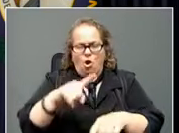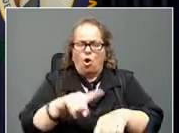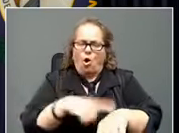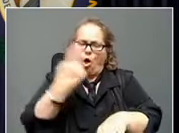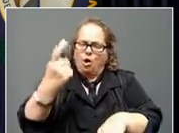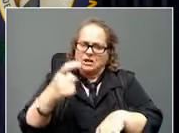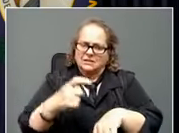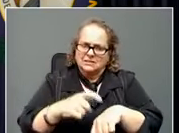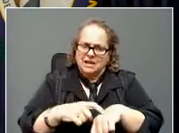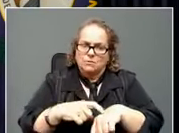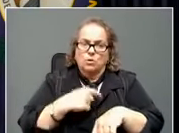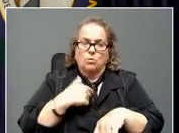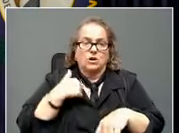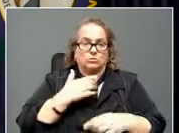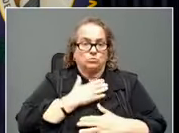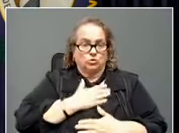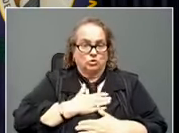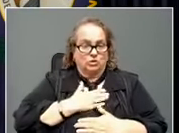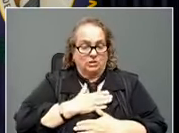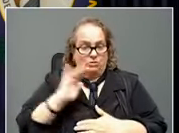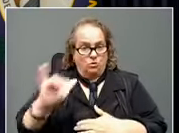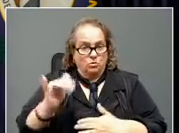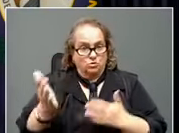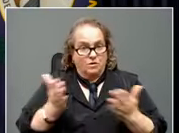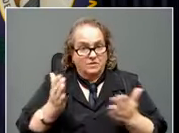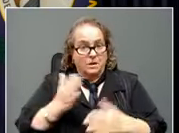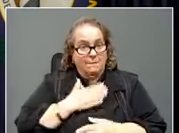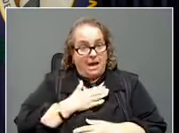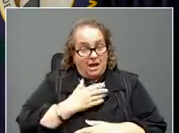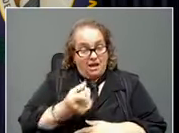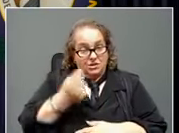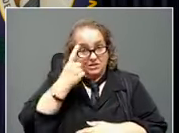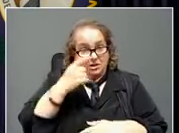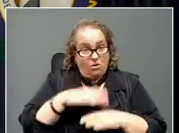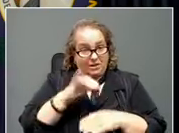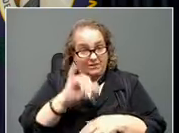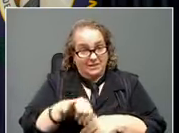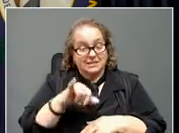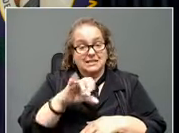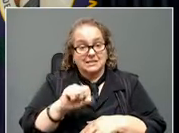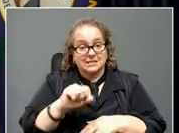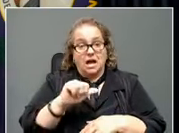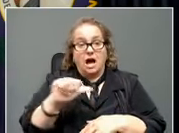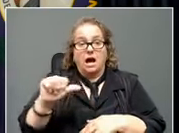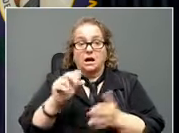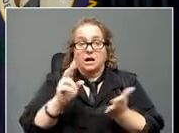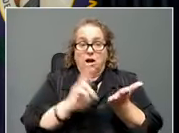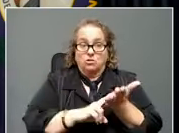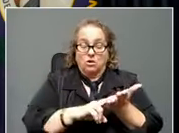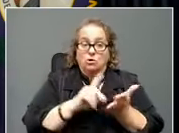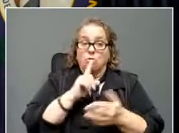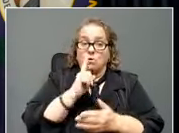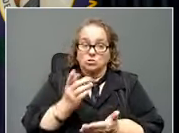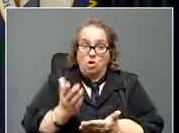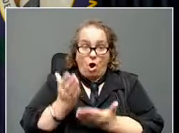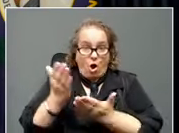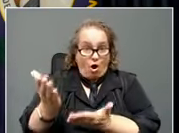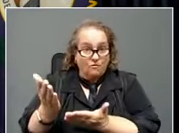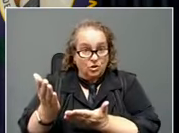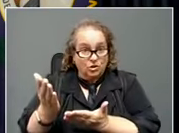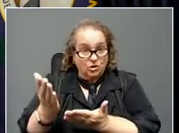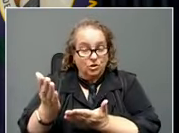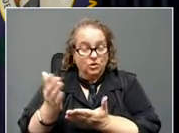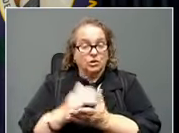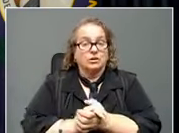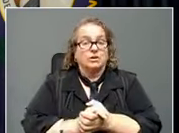we appreciate those services. My understanding on this is that a contract was offered. It has the type